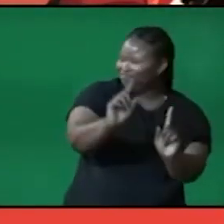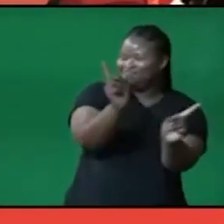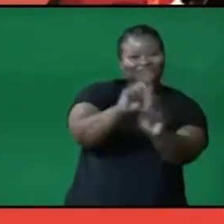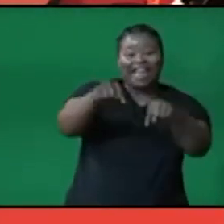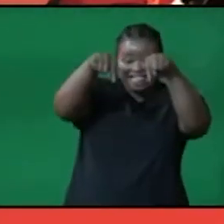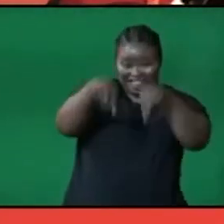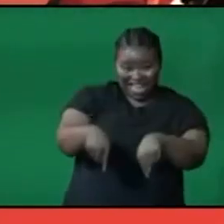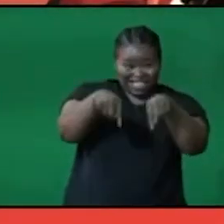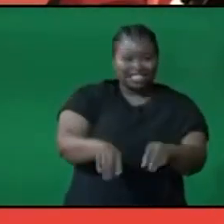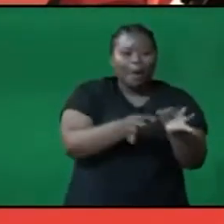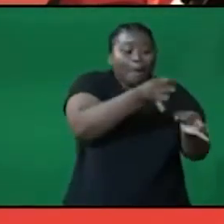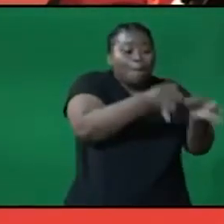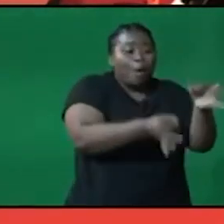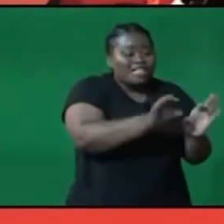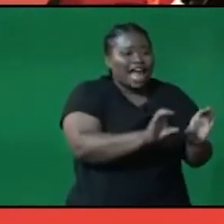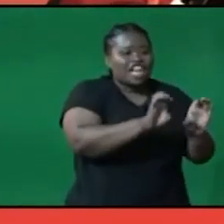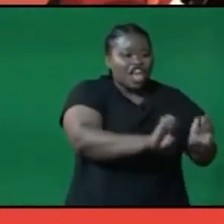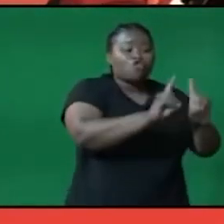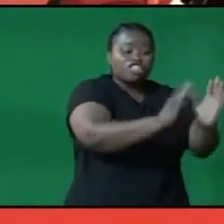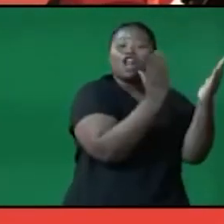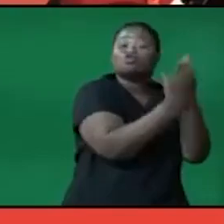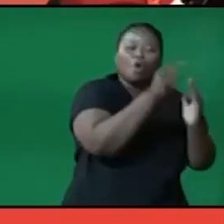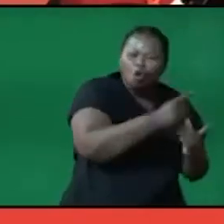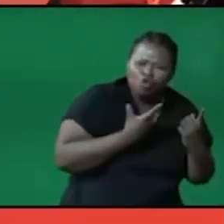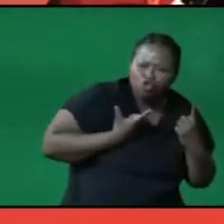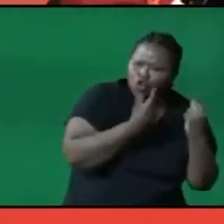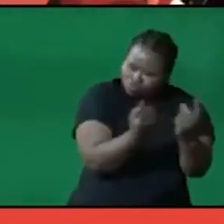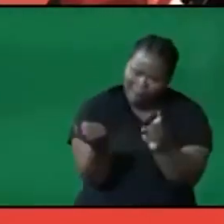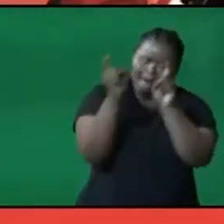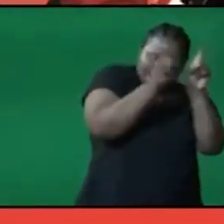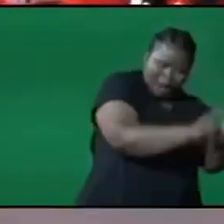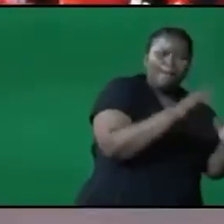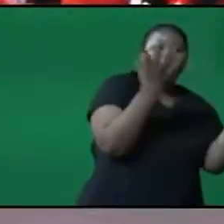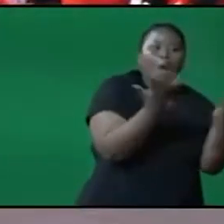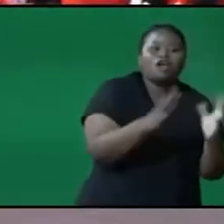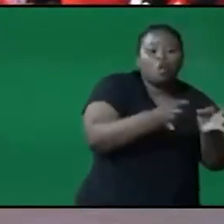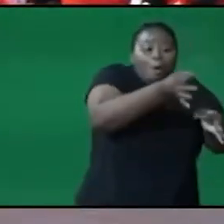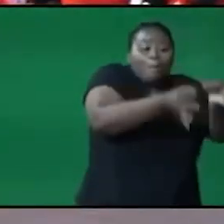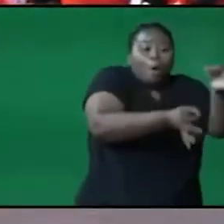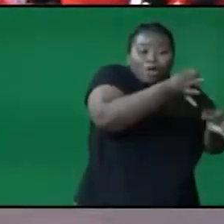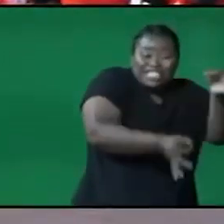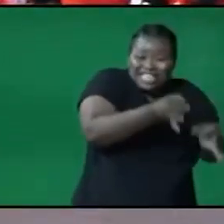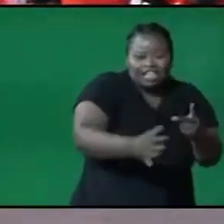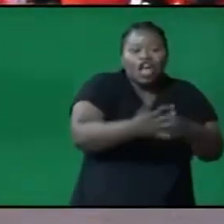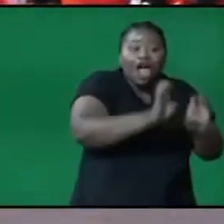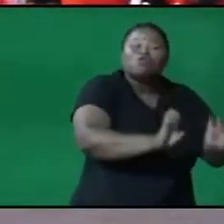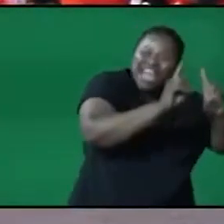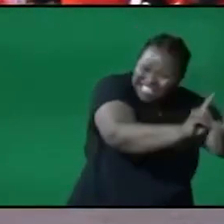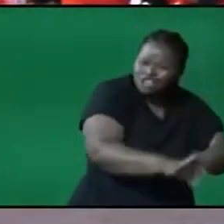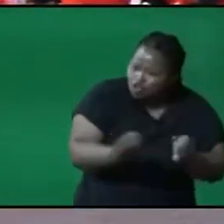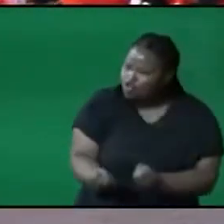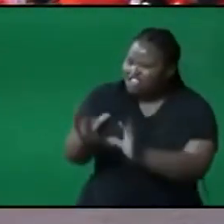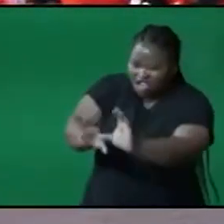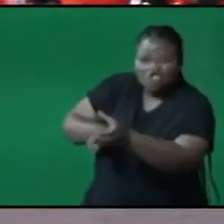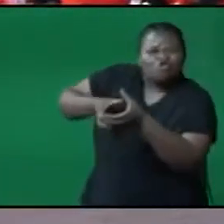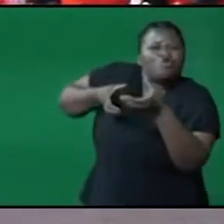is a political education school here. We made you attend political education. And we even gave you